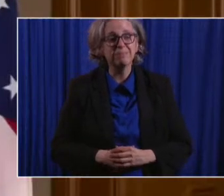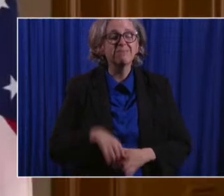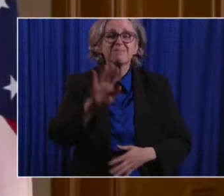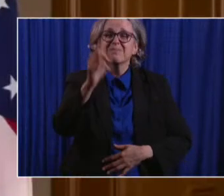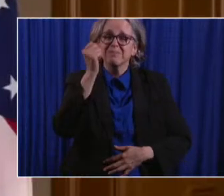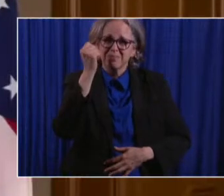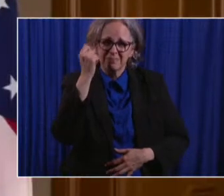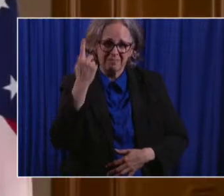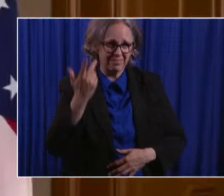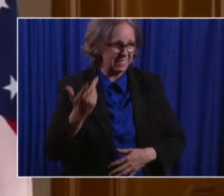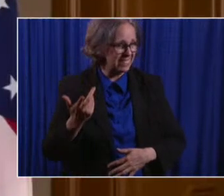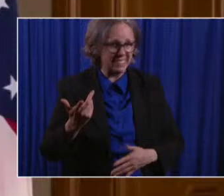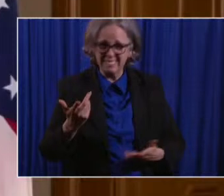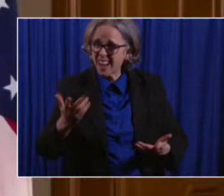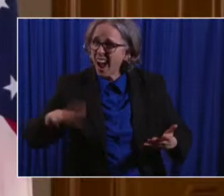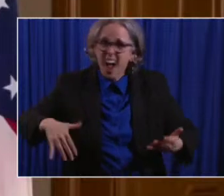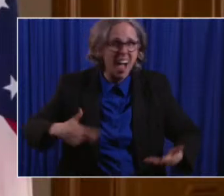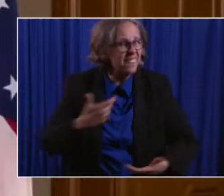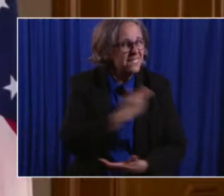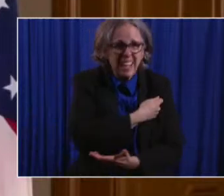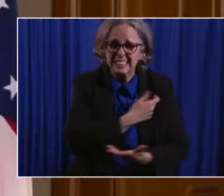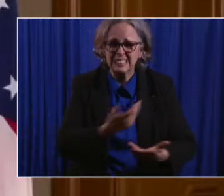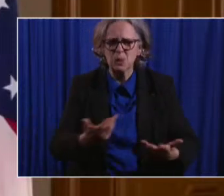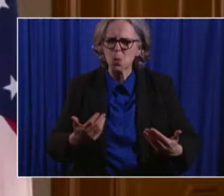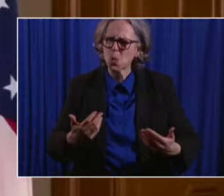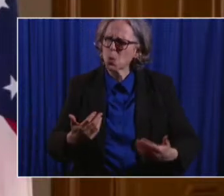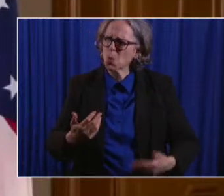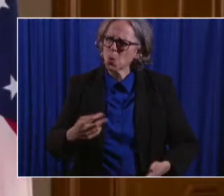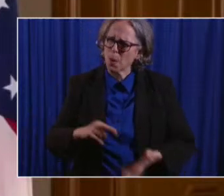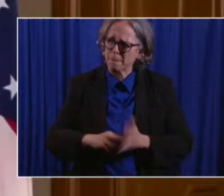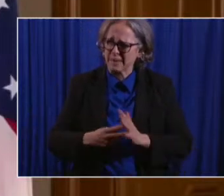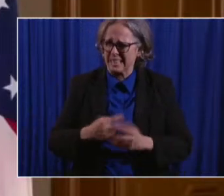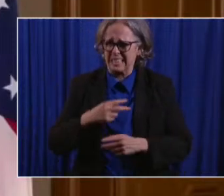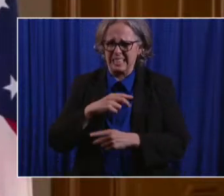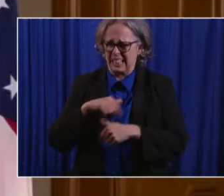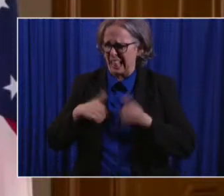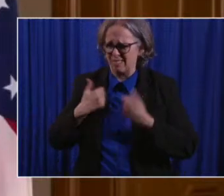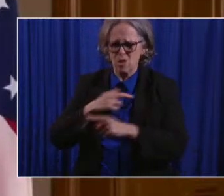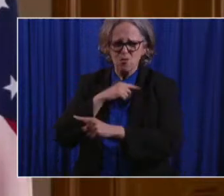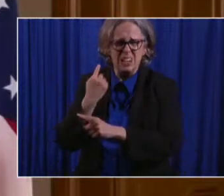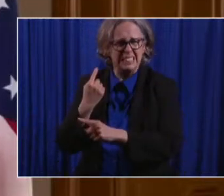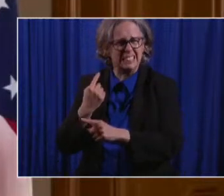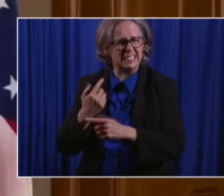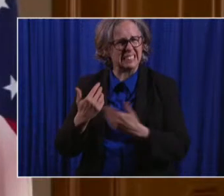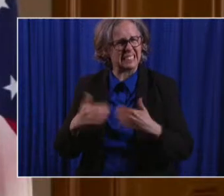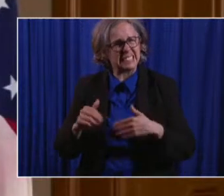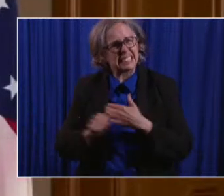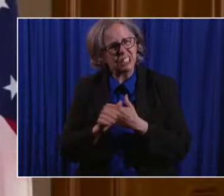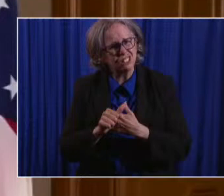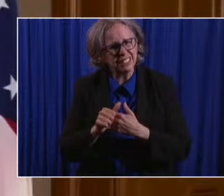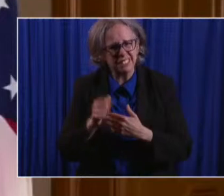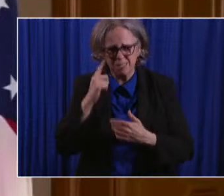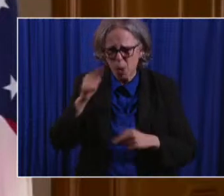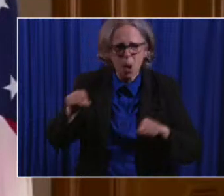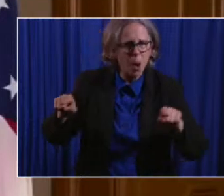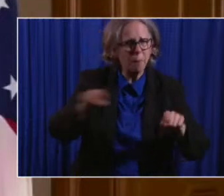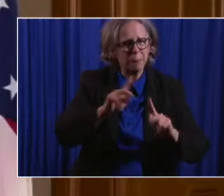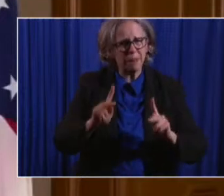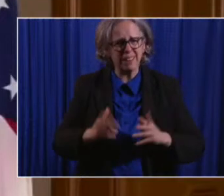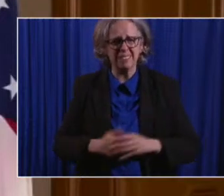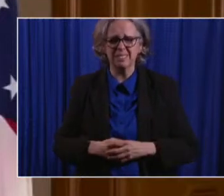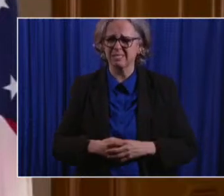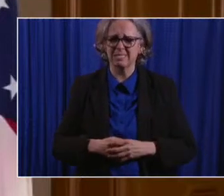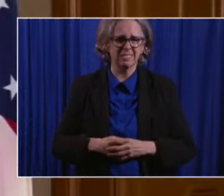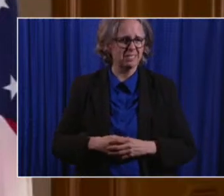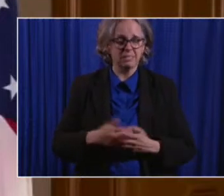still a very dangerous time for that person. And even though we're coming back, and even though more and more people